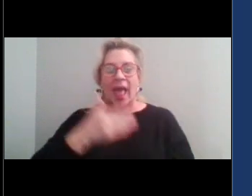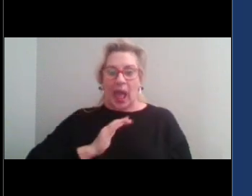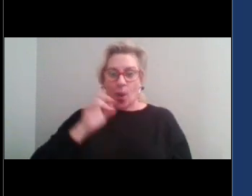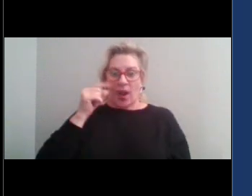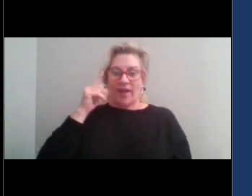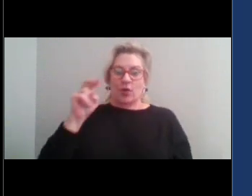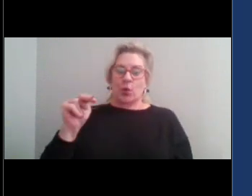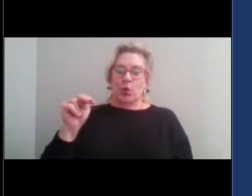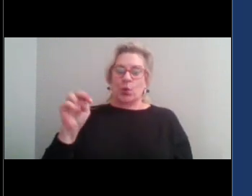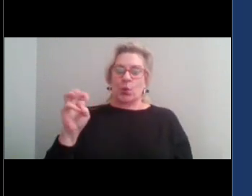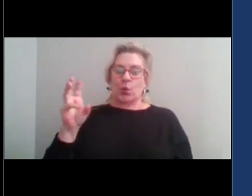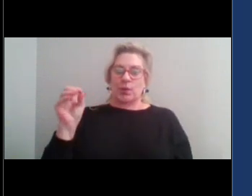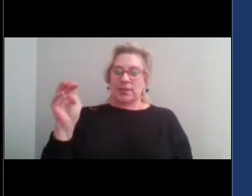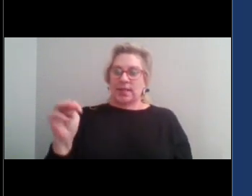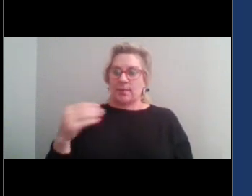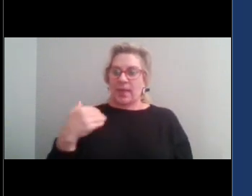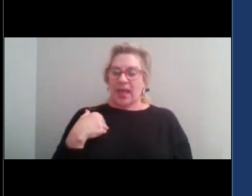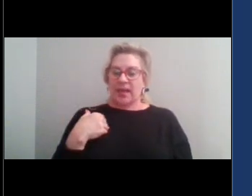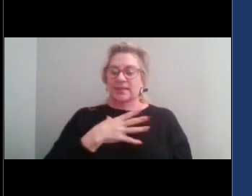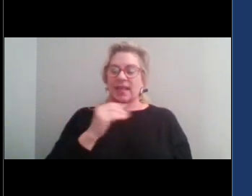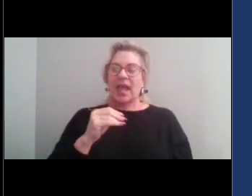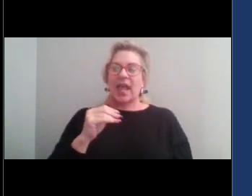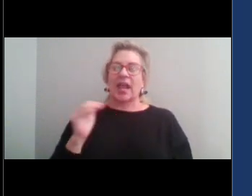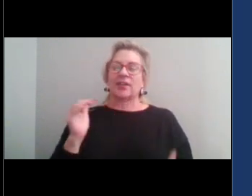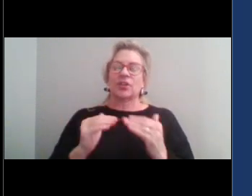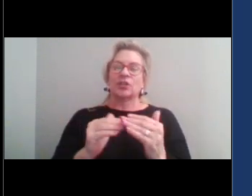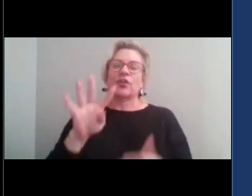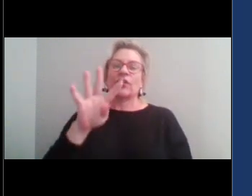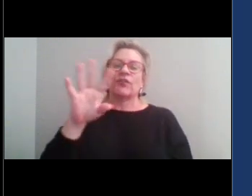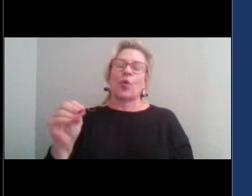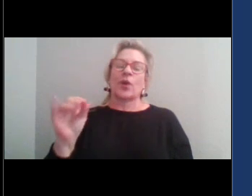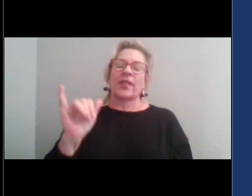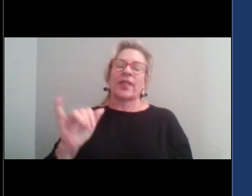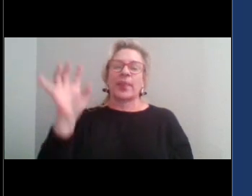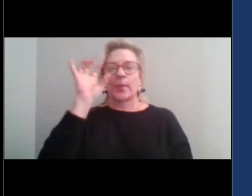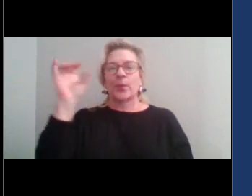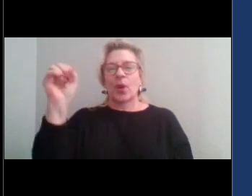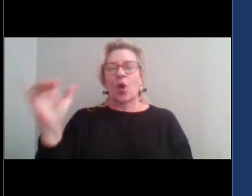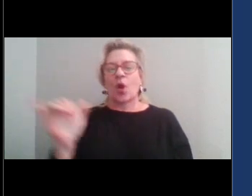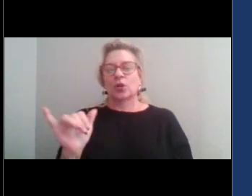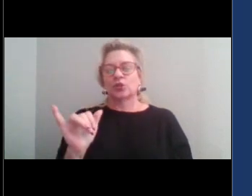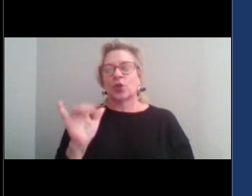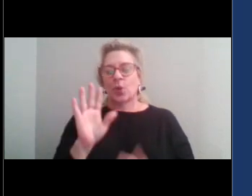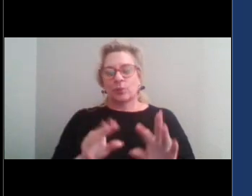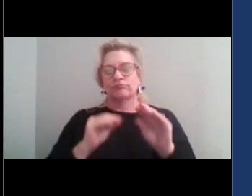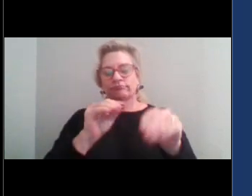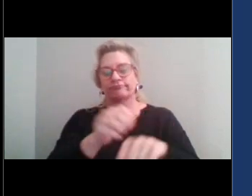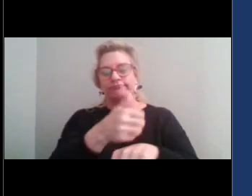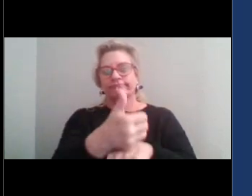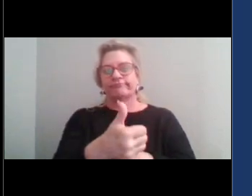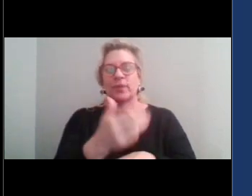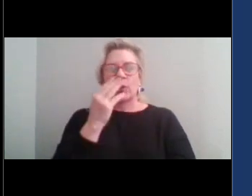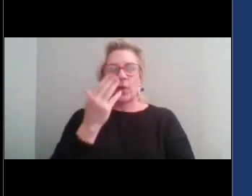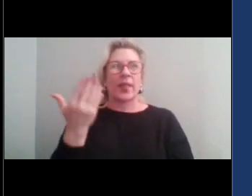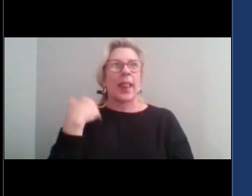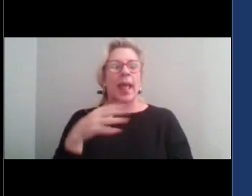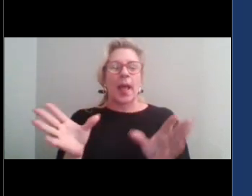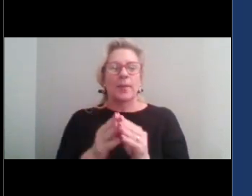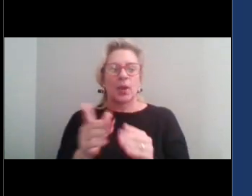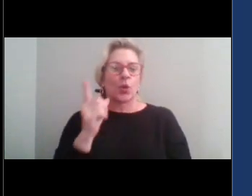Justice 40 initiative that President Biden has also put in place. I know at the last meeting you heard